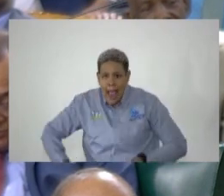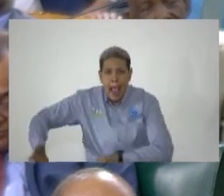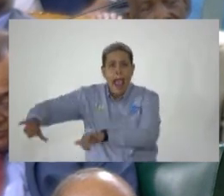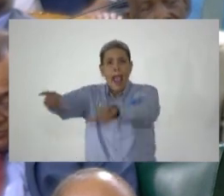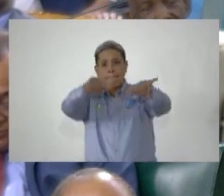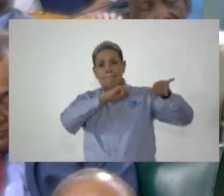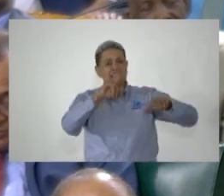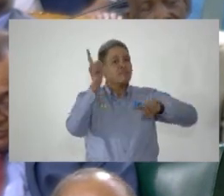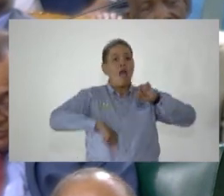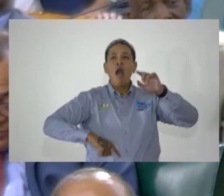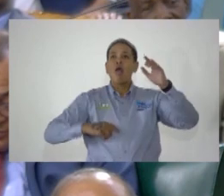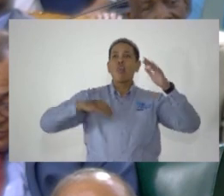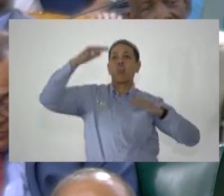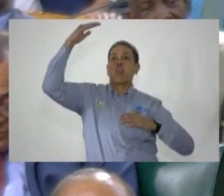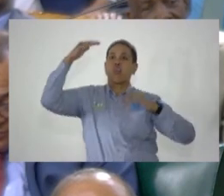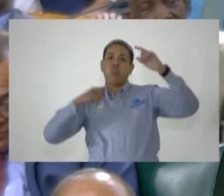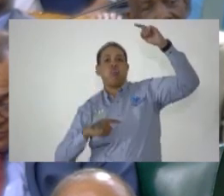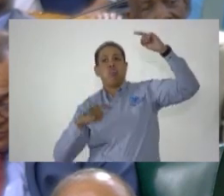public service.